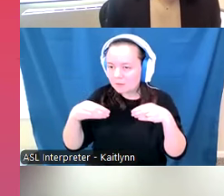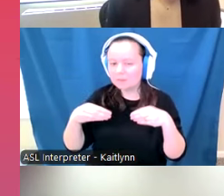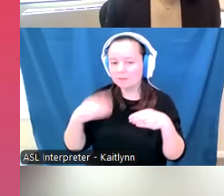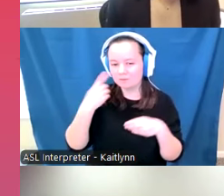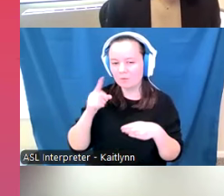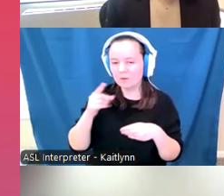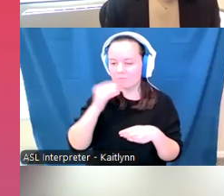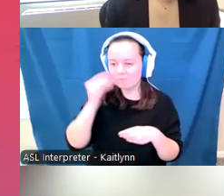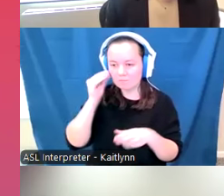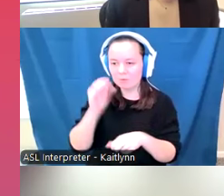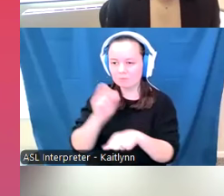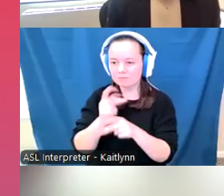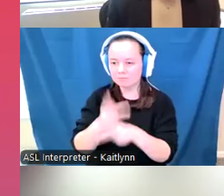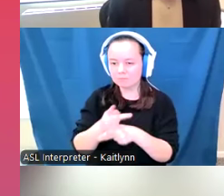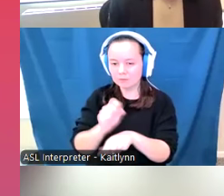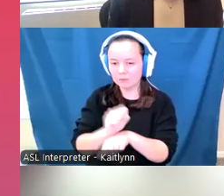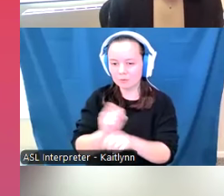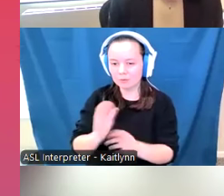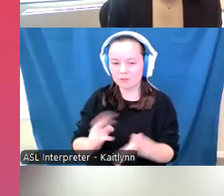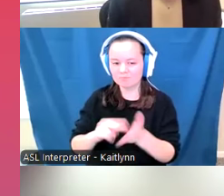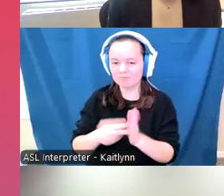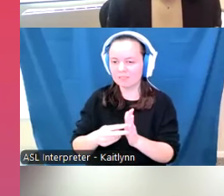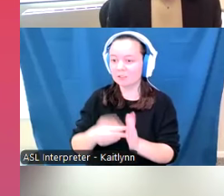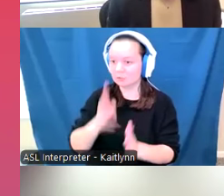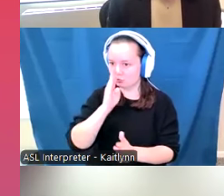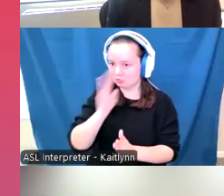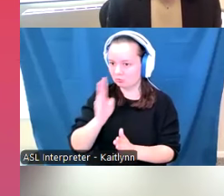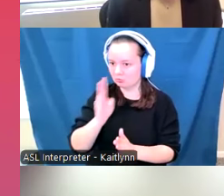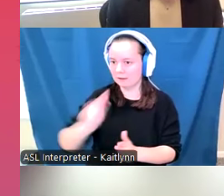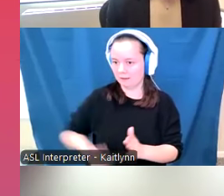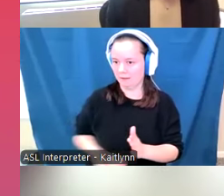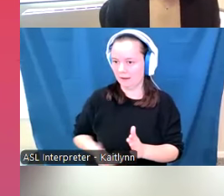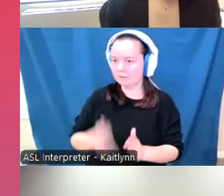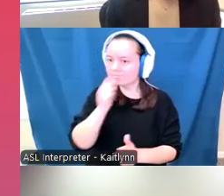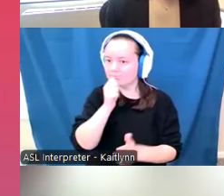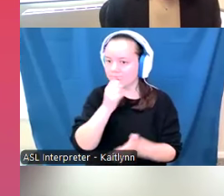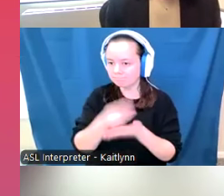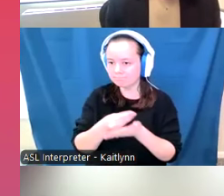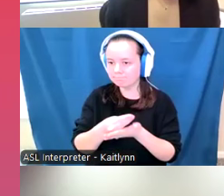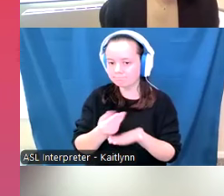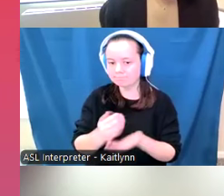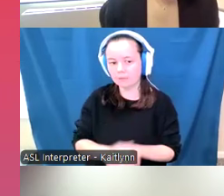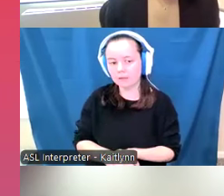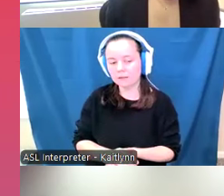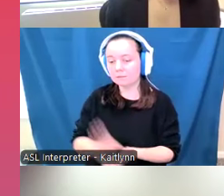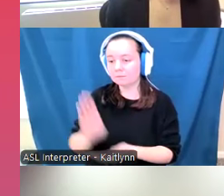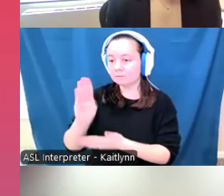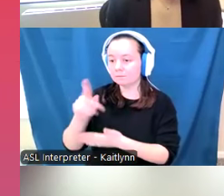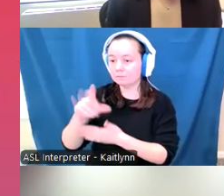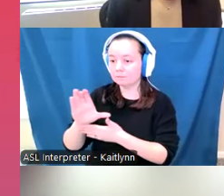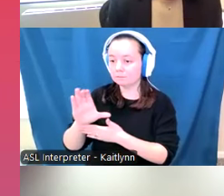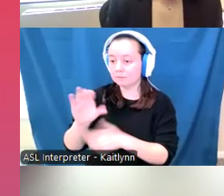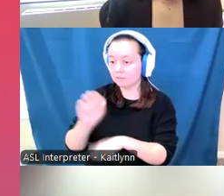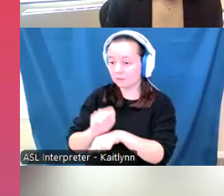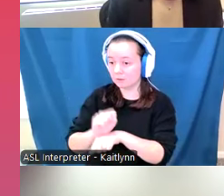to individuals who are hired directly by individuals using private funds. Now, BPC's work, which